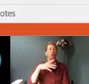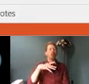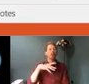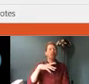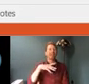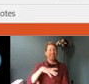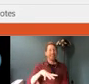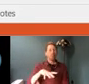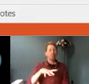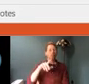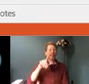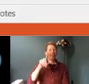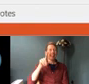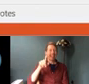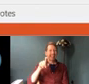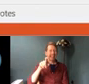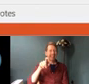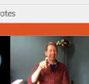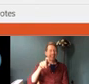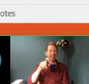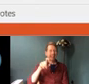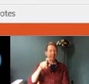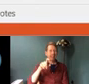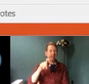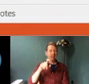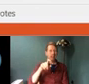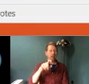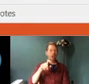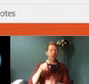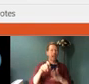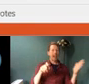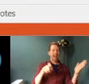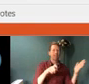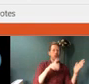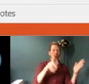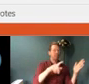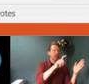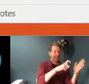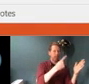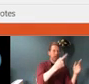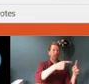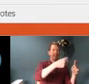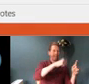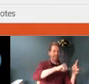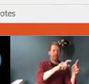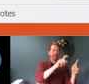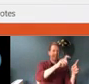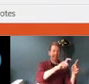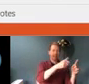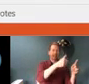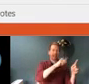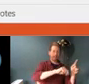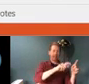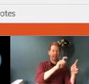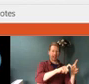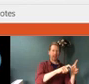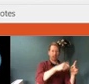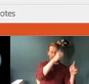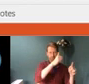having issues, it might be worth advancing them on the left-hand side manually, so that you click down each time. That